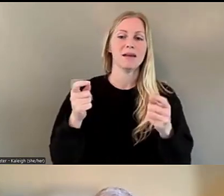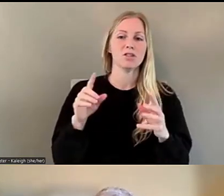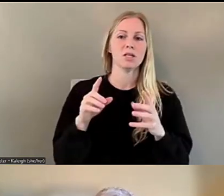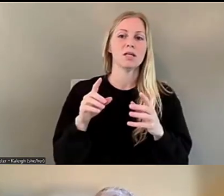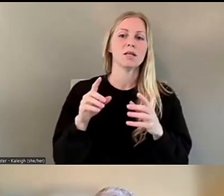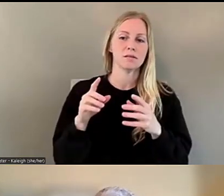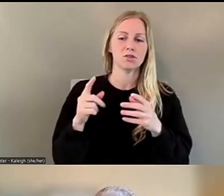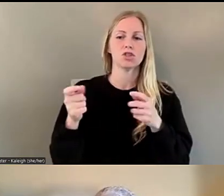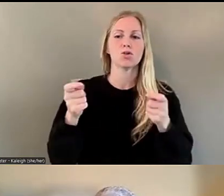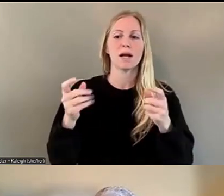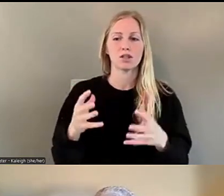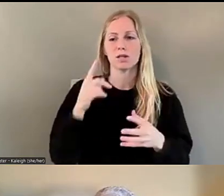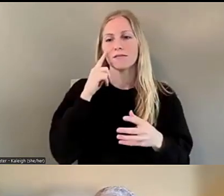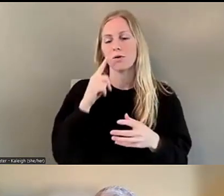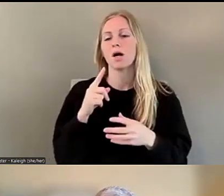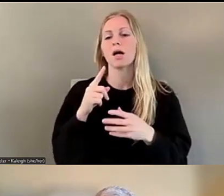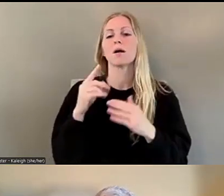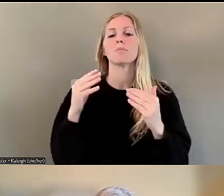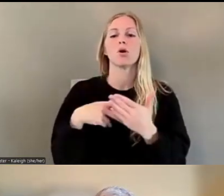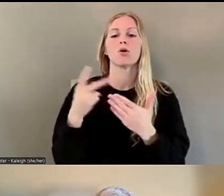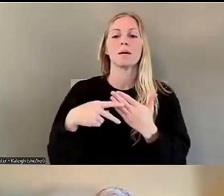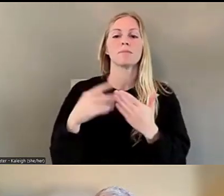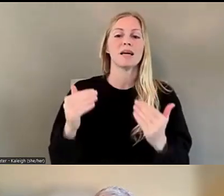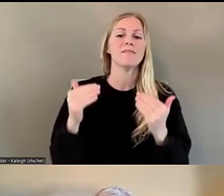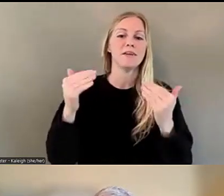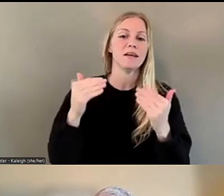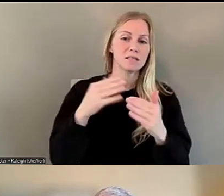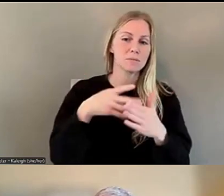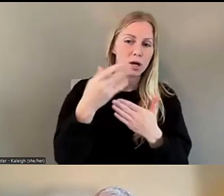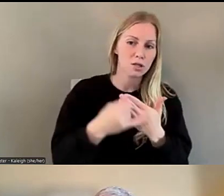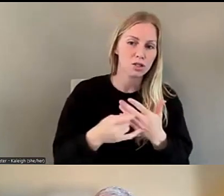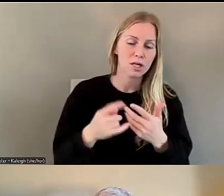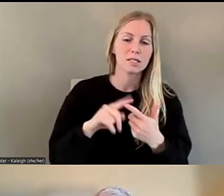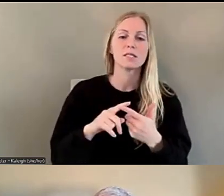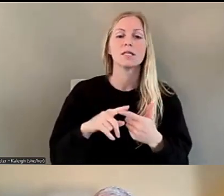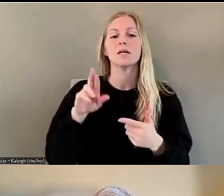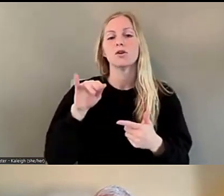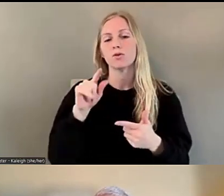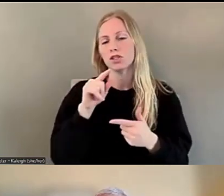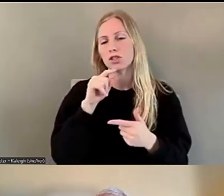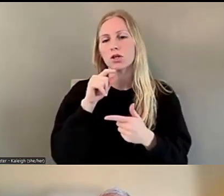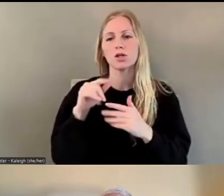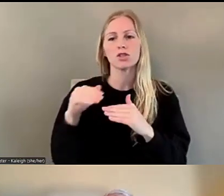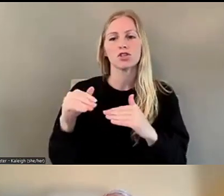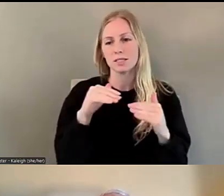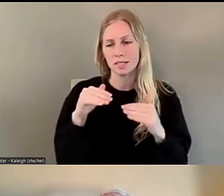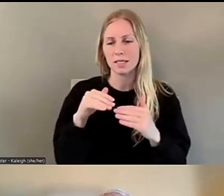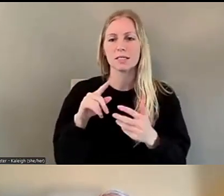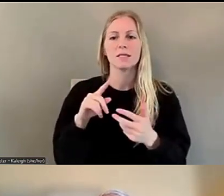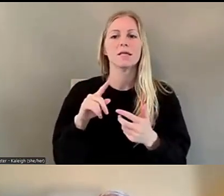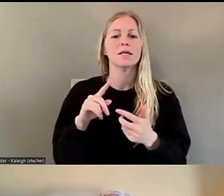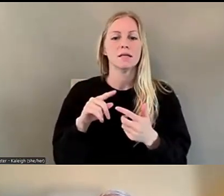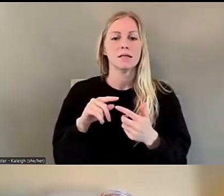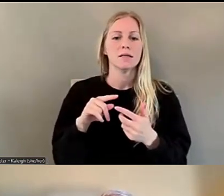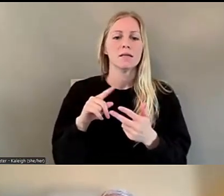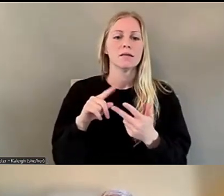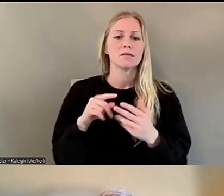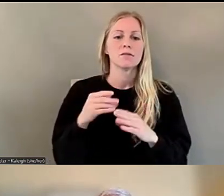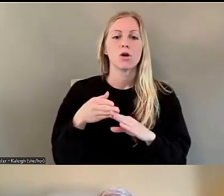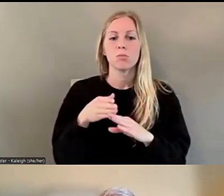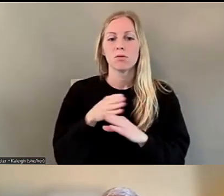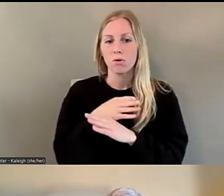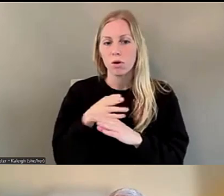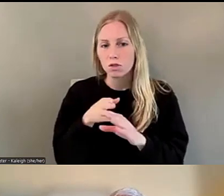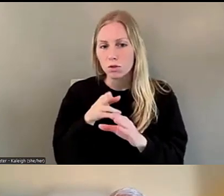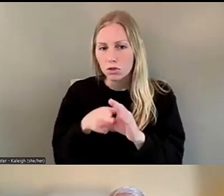programs at Advancement Project, the racial justice nonprofit legal organization. Prior to joining the Advancement Project, Jim